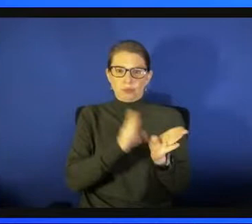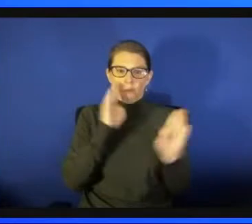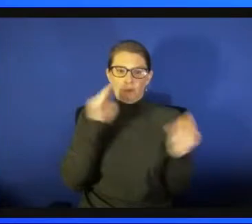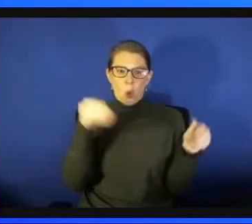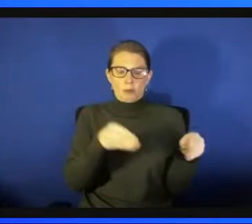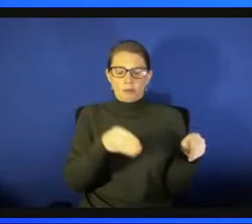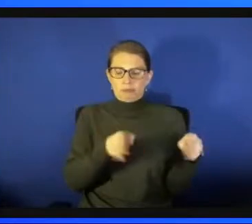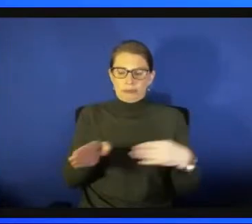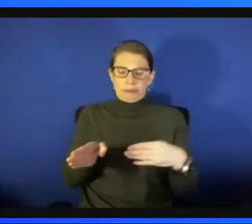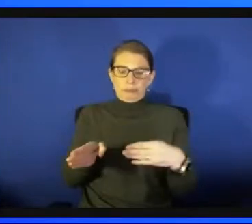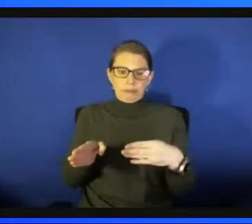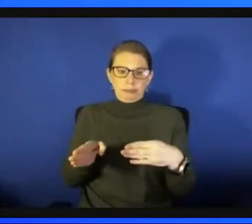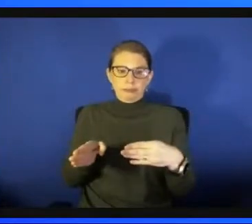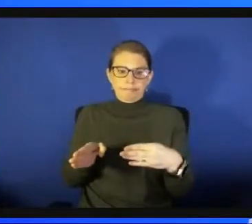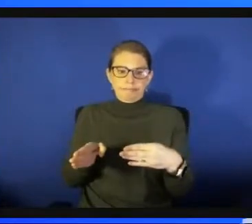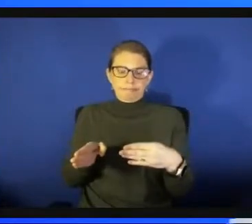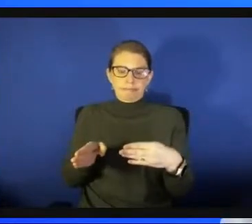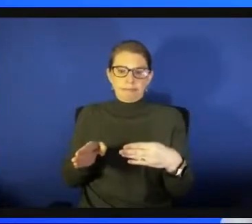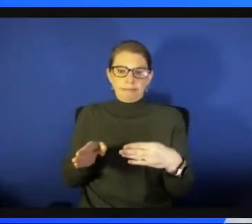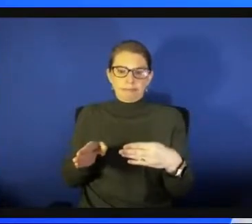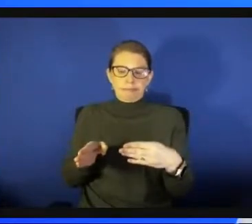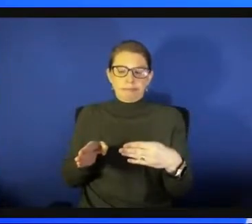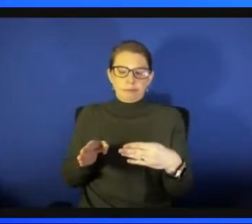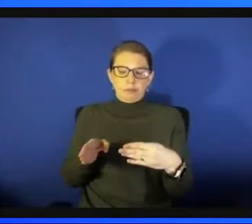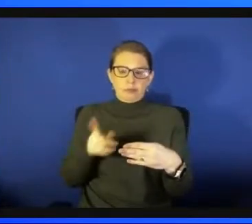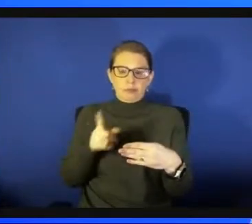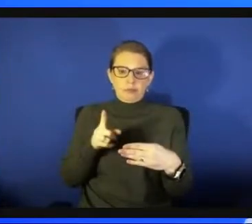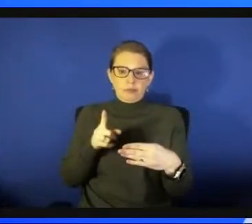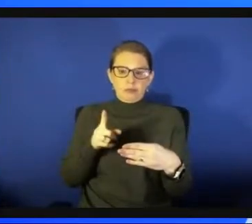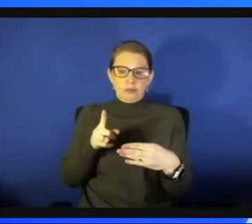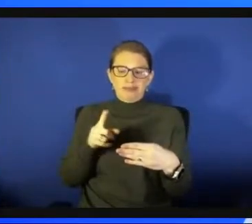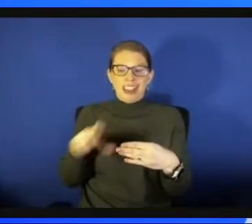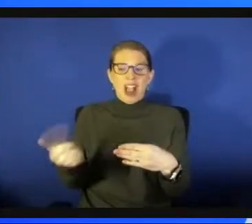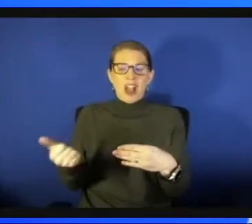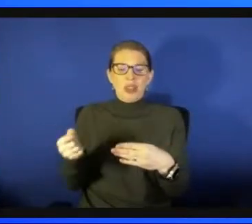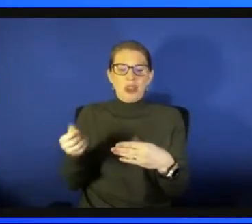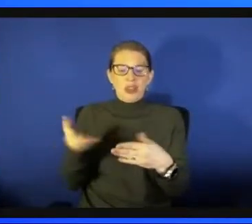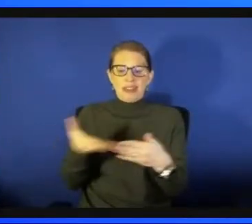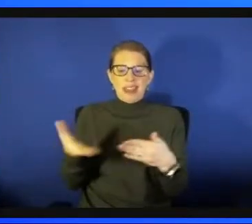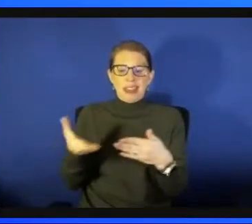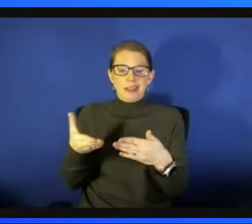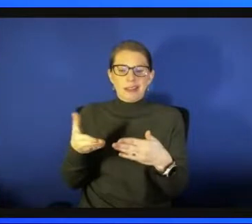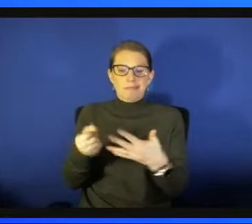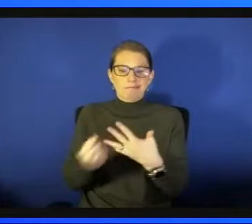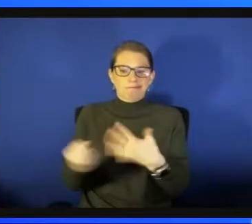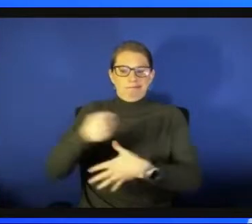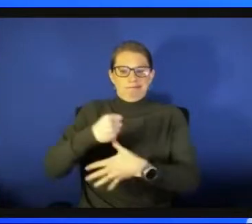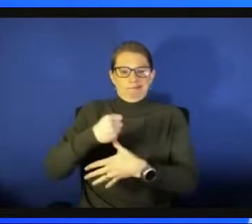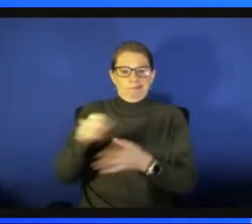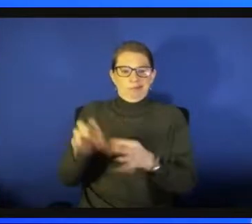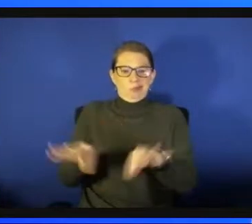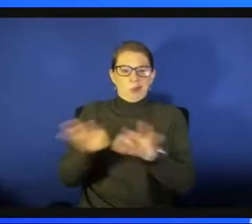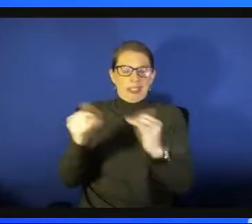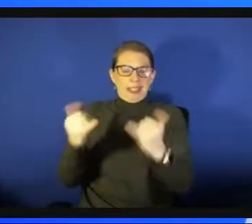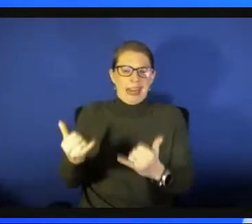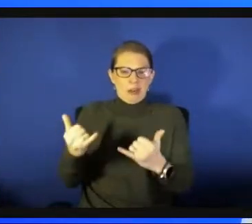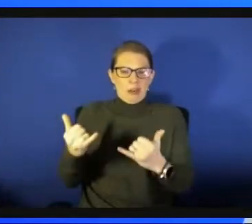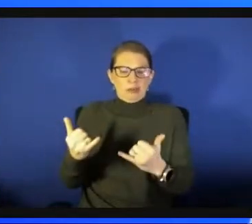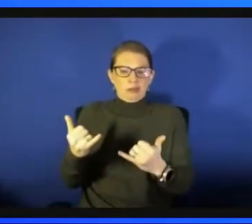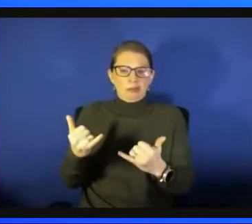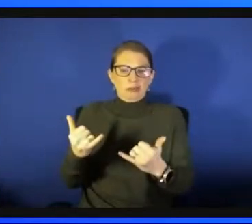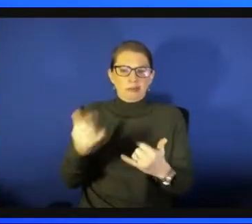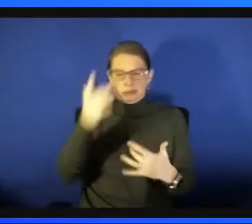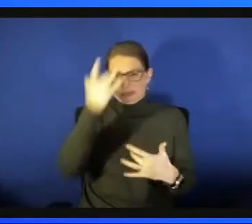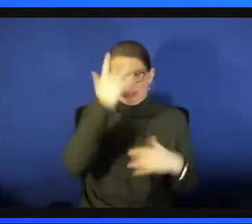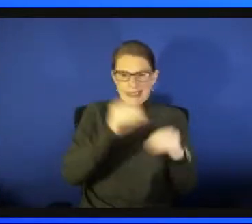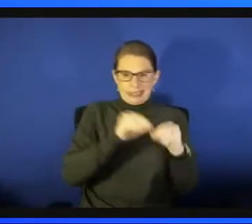of attention to other things. You know, we know also during the pandemic, a lot of things lost focus because